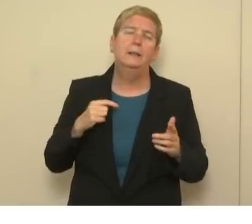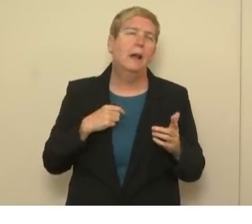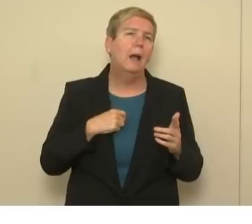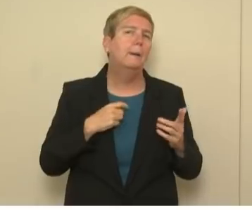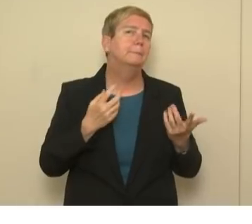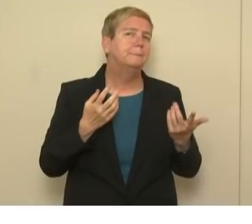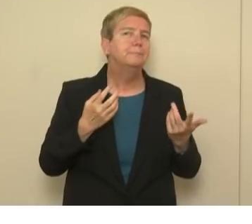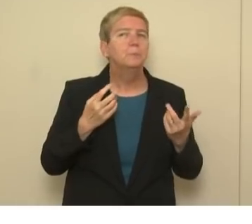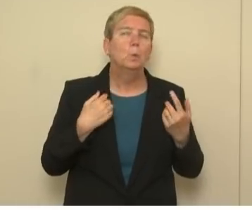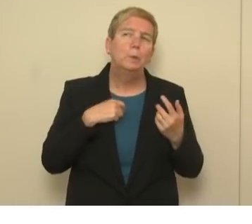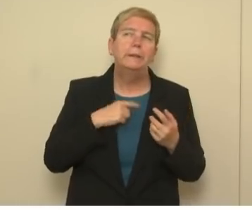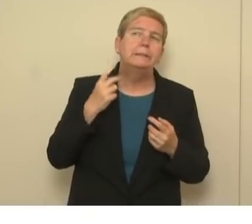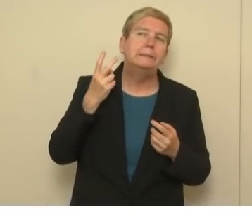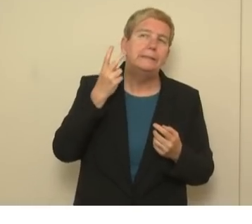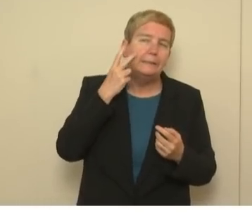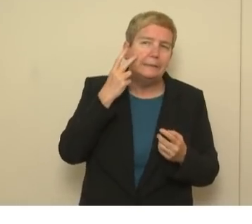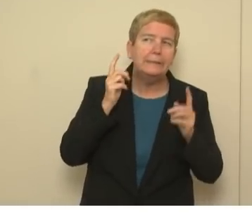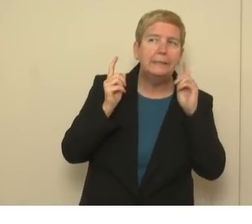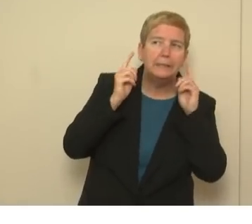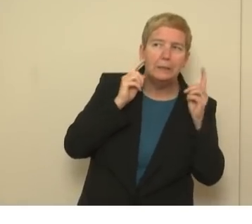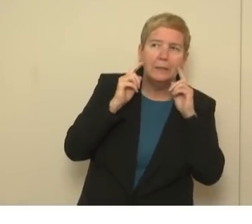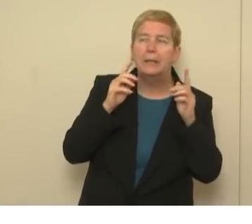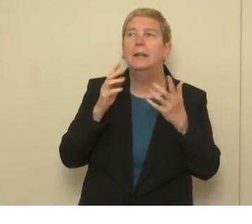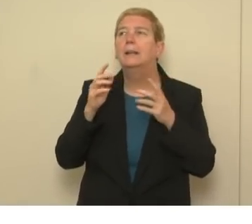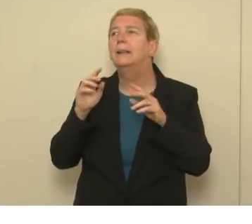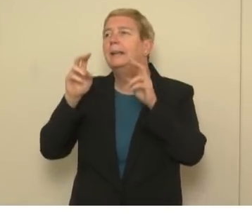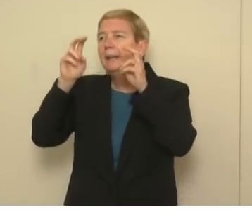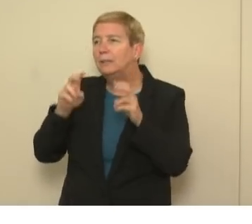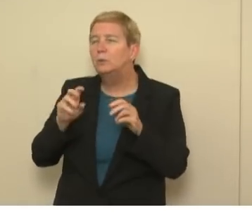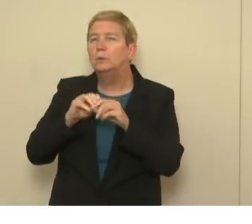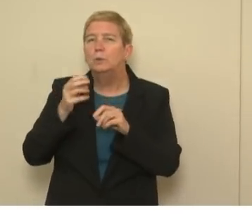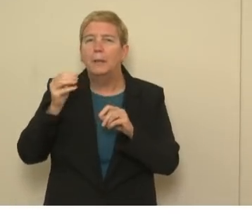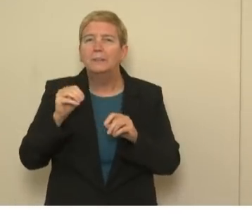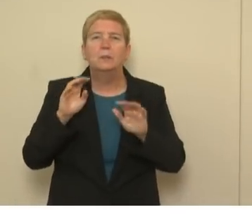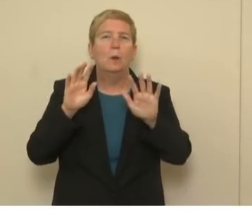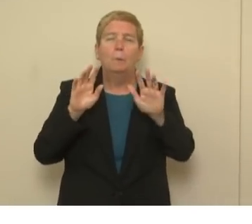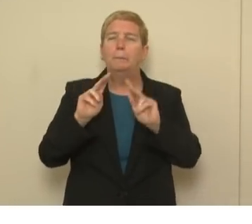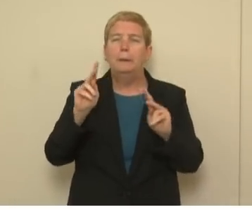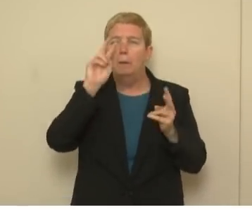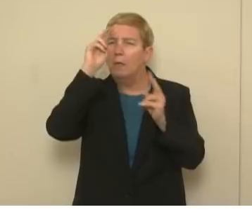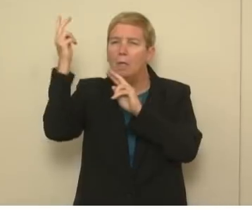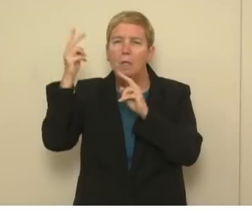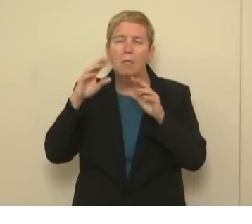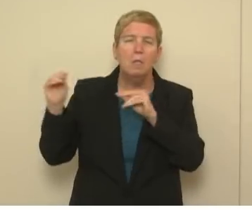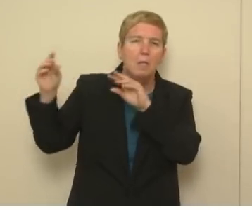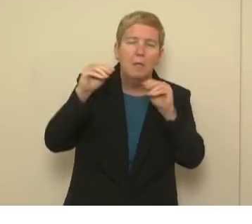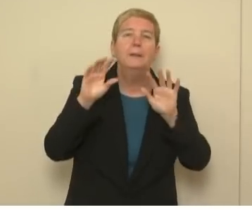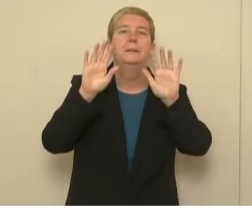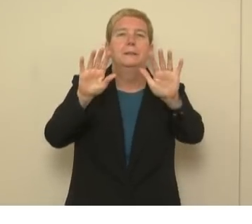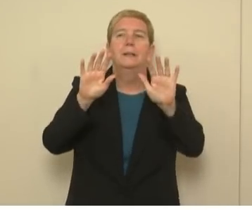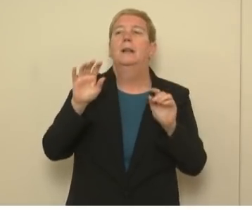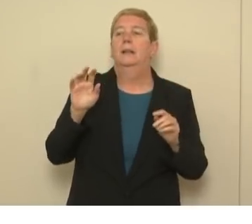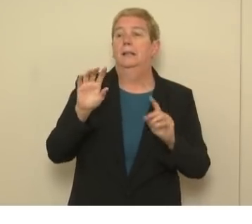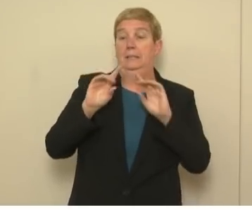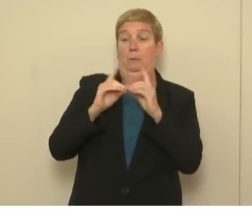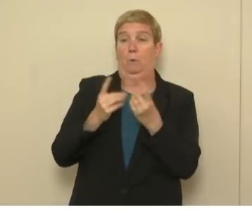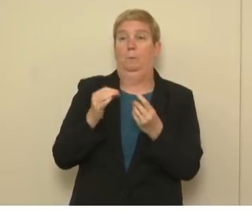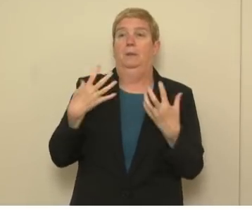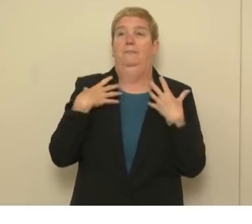in New Mexico. The Department of Health will never ask you for a Social Security number, credit card